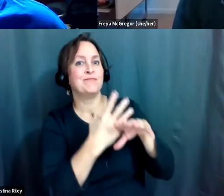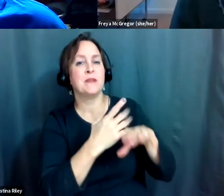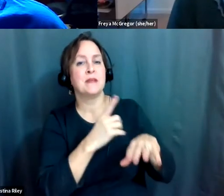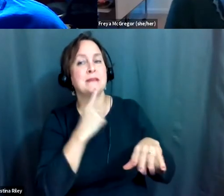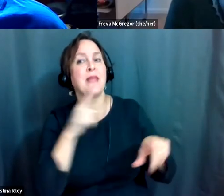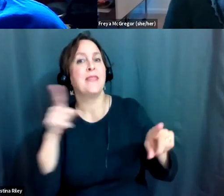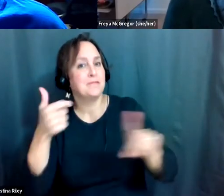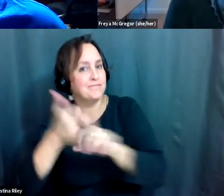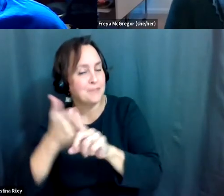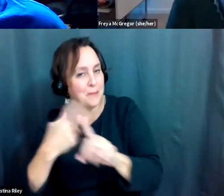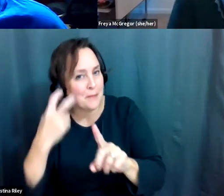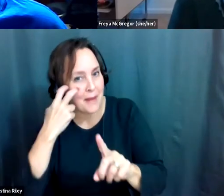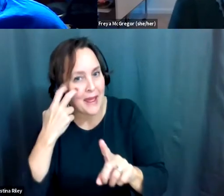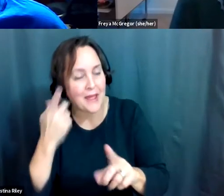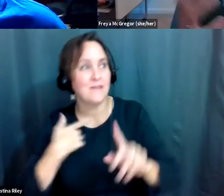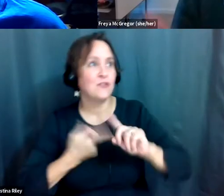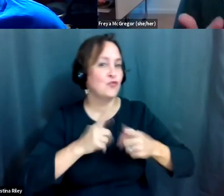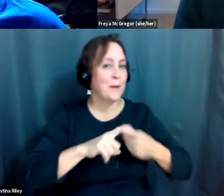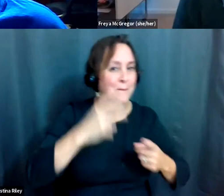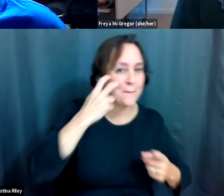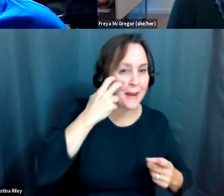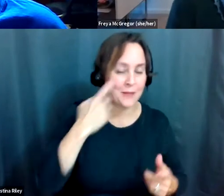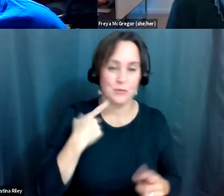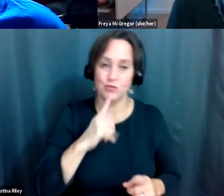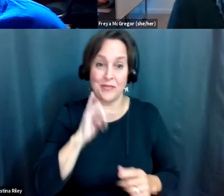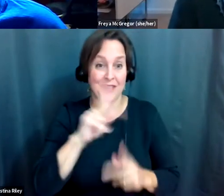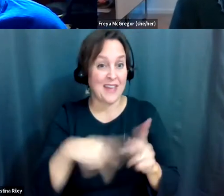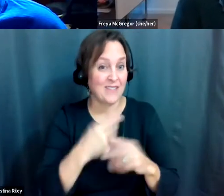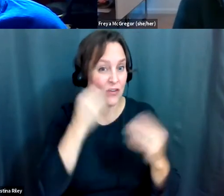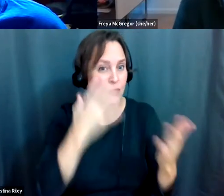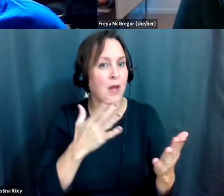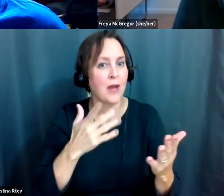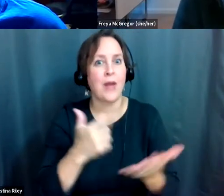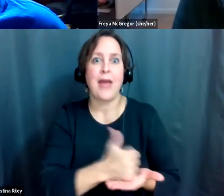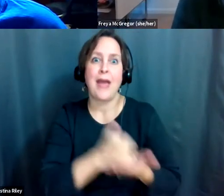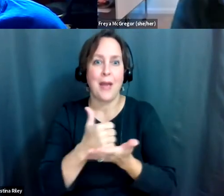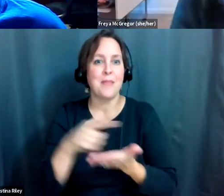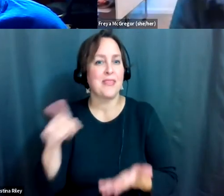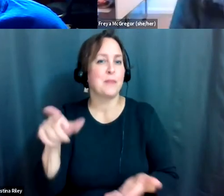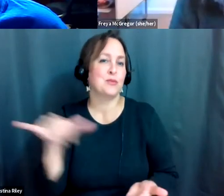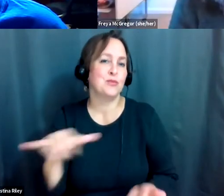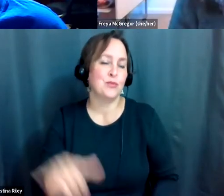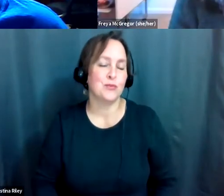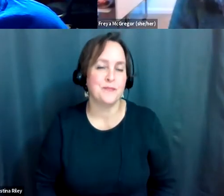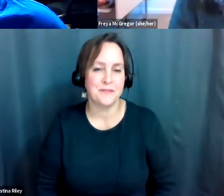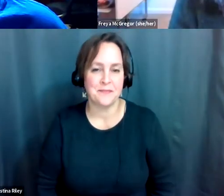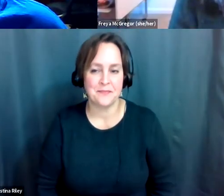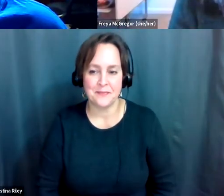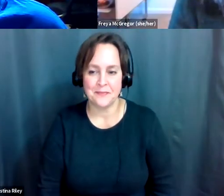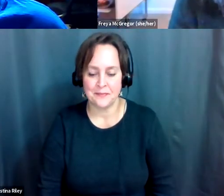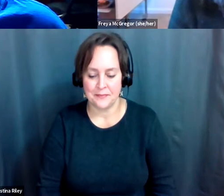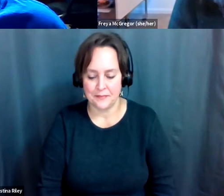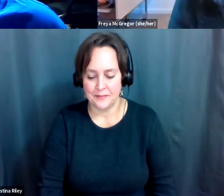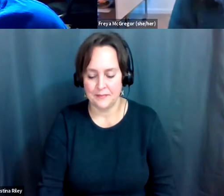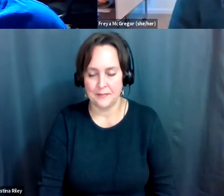blind or they have a friend who's blind. So I'm sure that this kind of information will be really helpful, um, to them. Um,